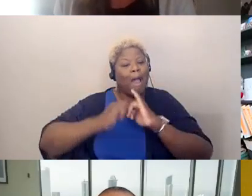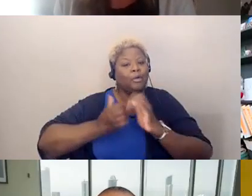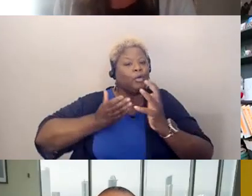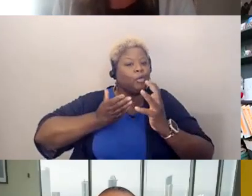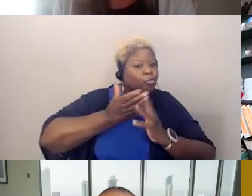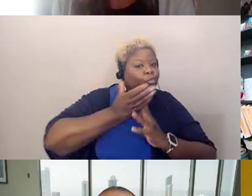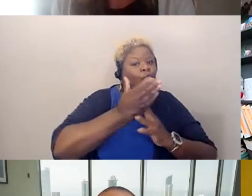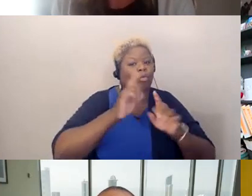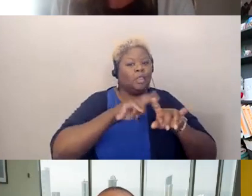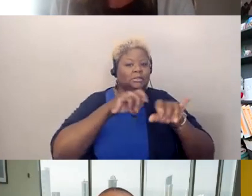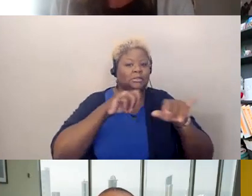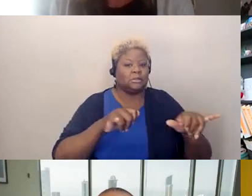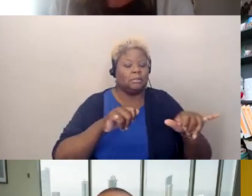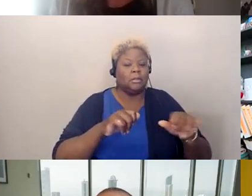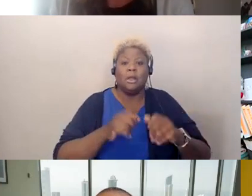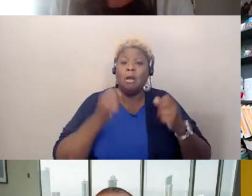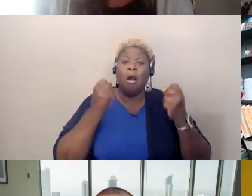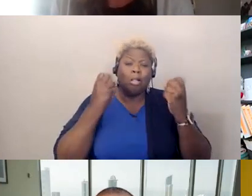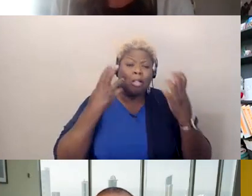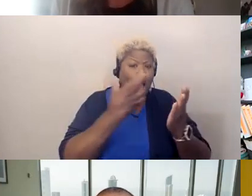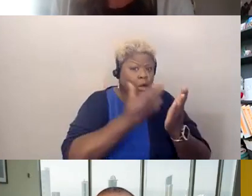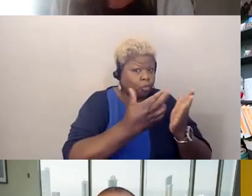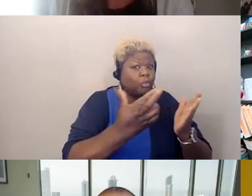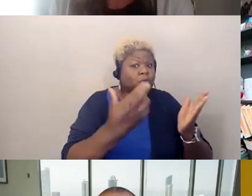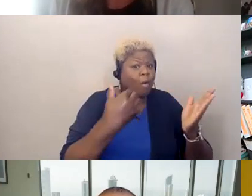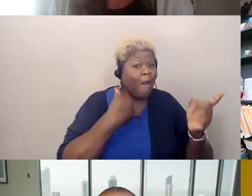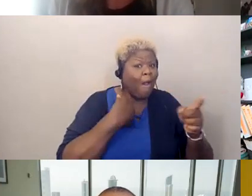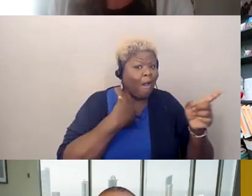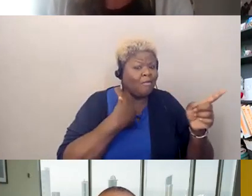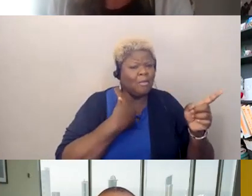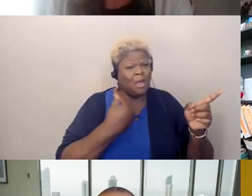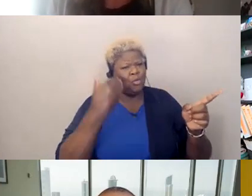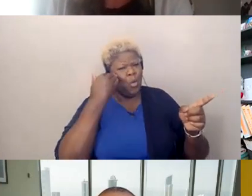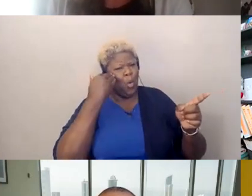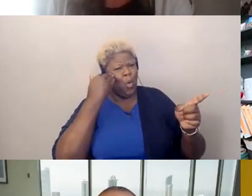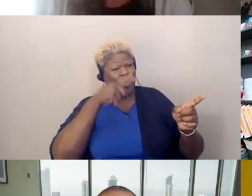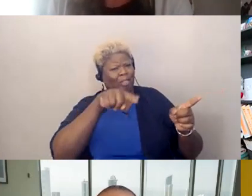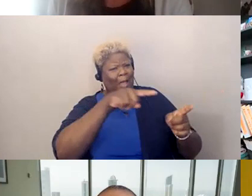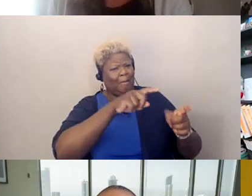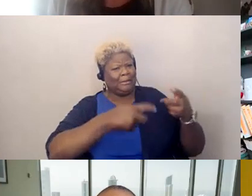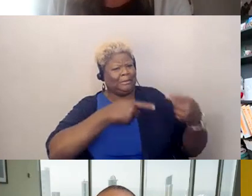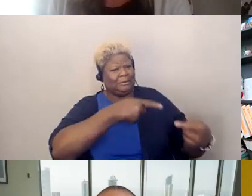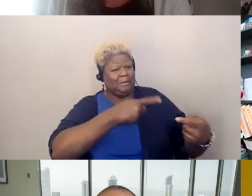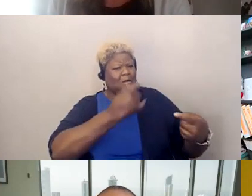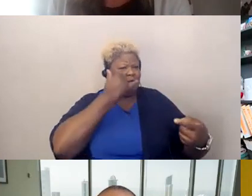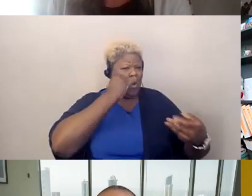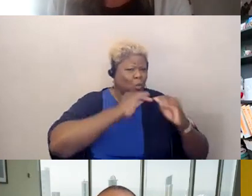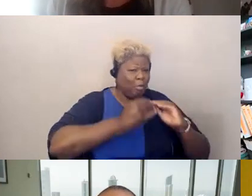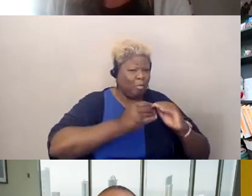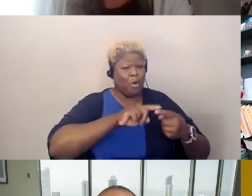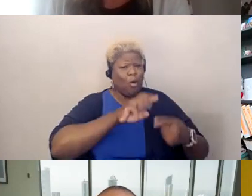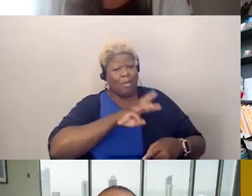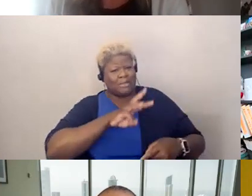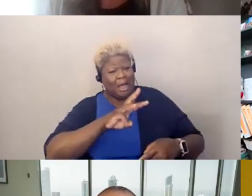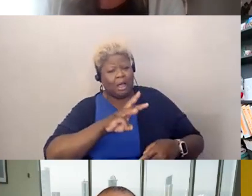health system. There are a lot of resources available, but identifying these resources, phone numbers, and web pages can